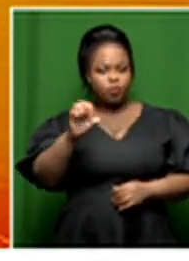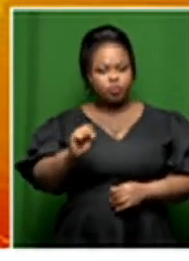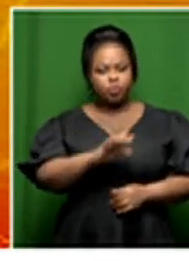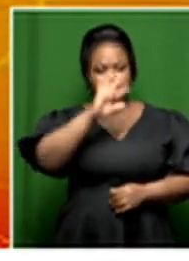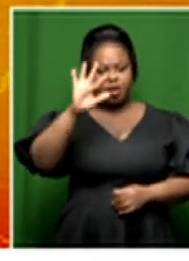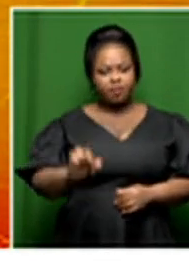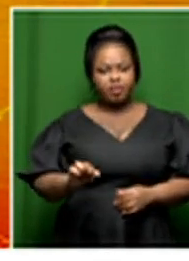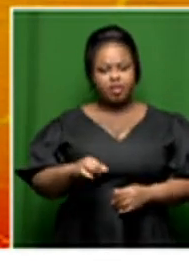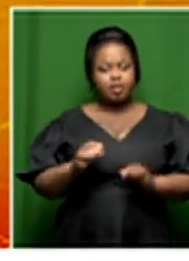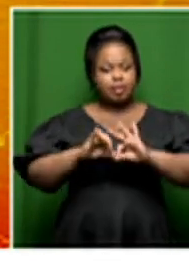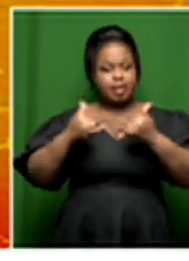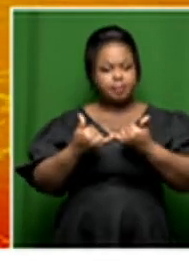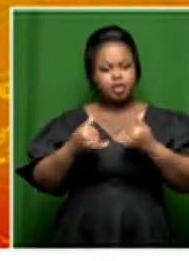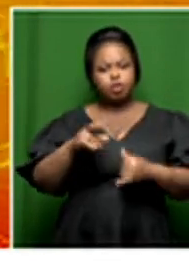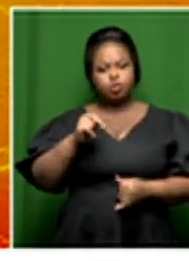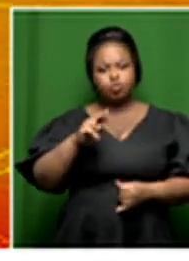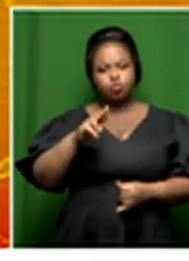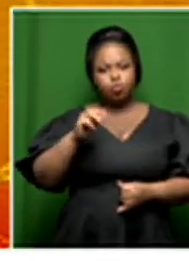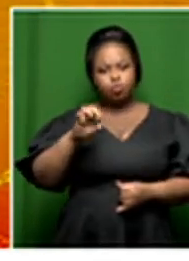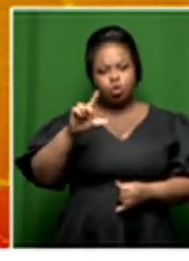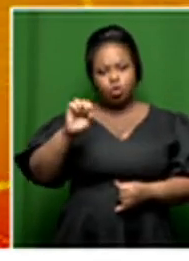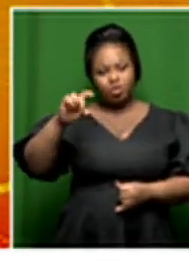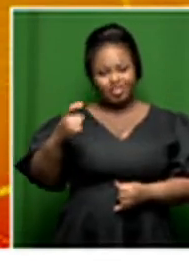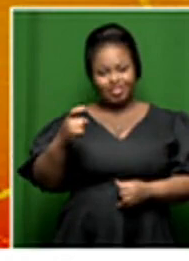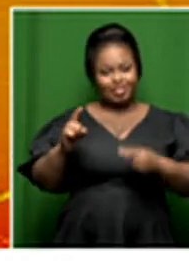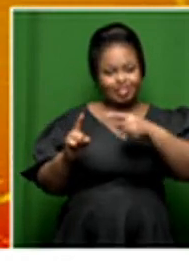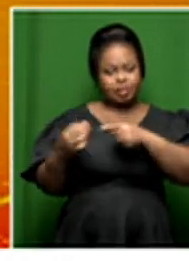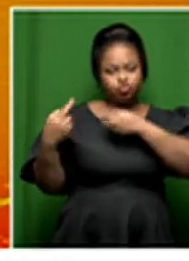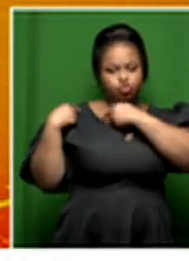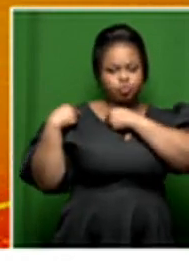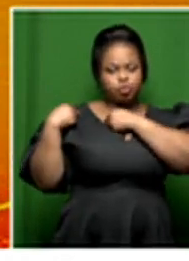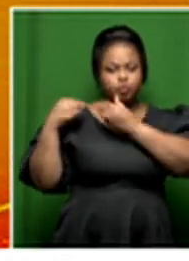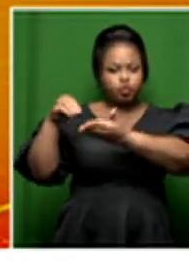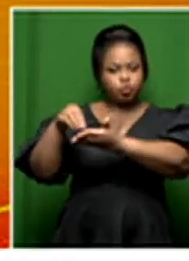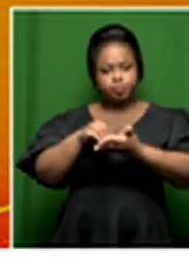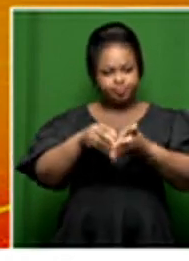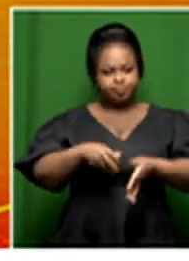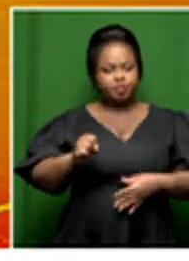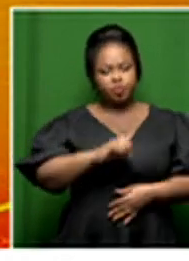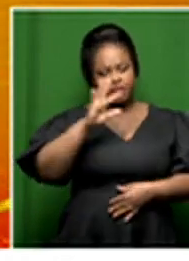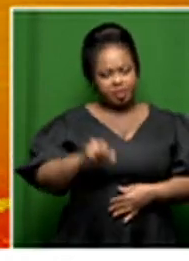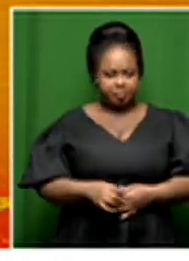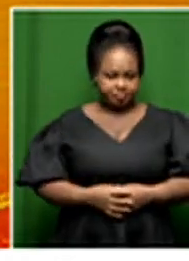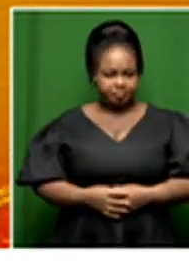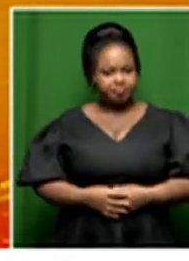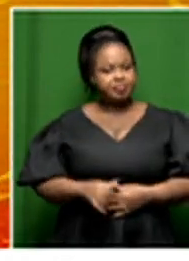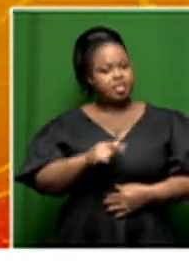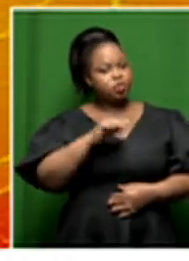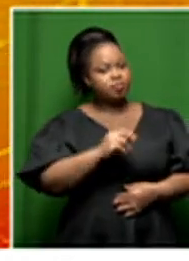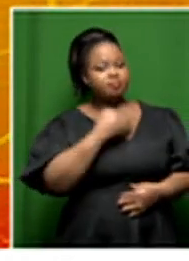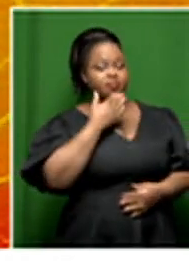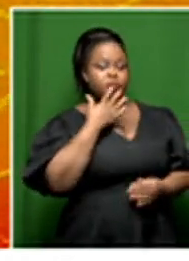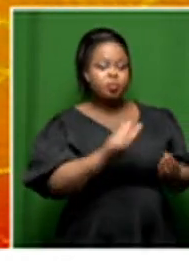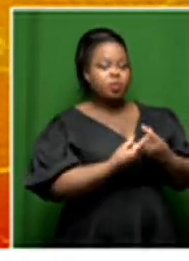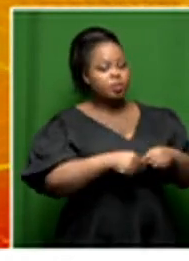South African-based company Numolux, which is the company tasked with bringing this vaccine into the country. Anton, thanks. Thanks so